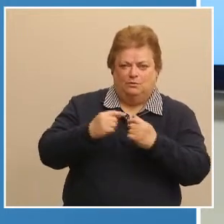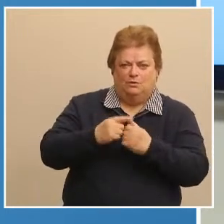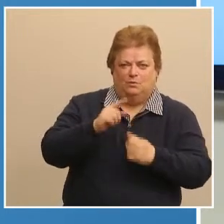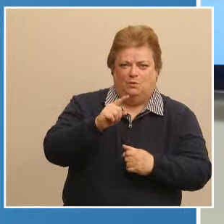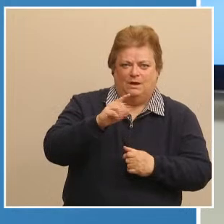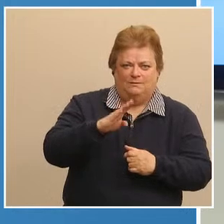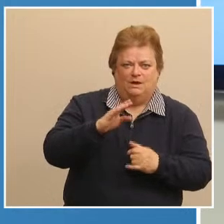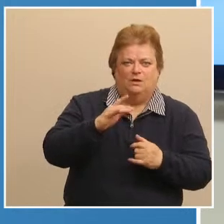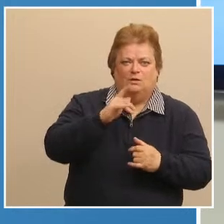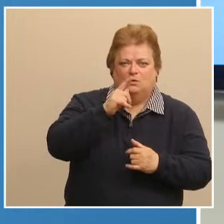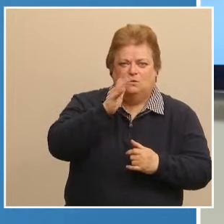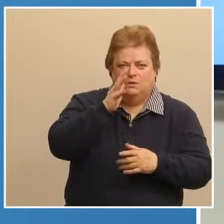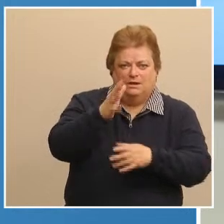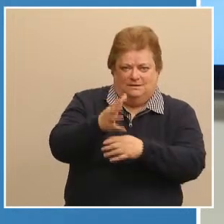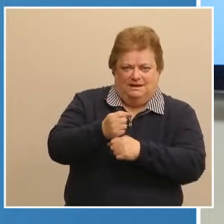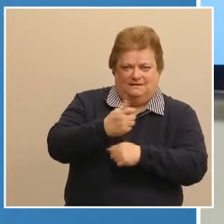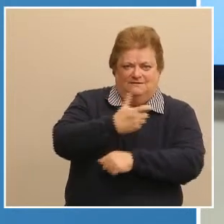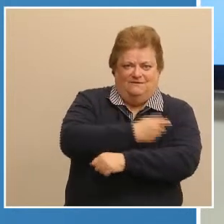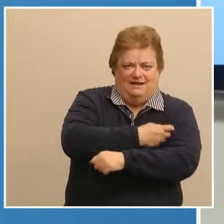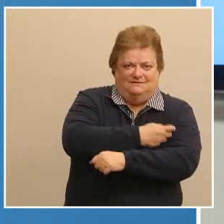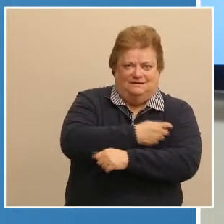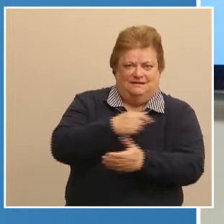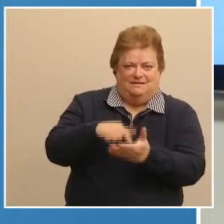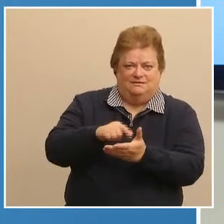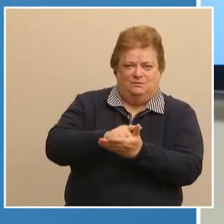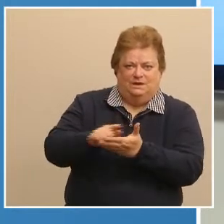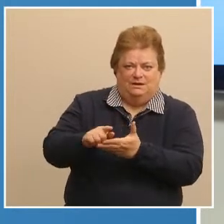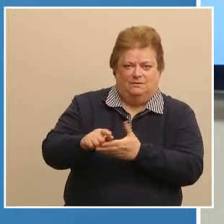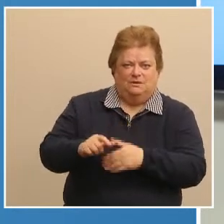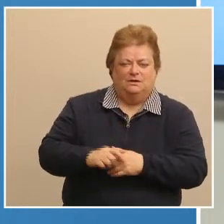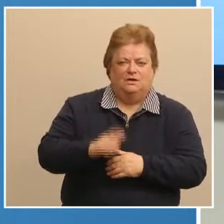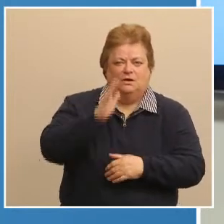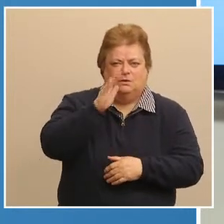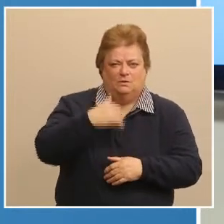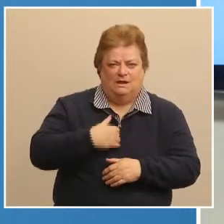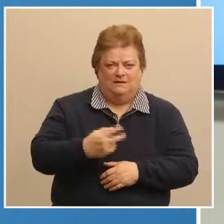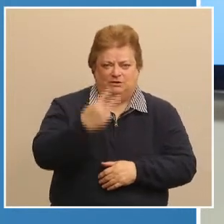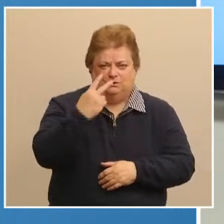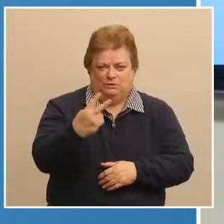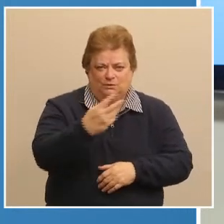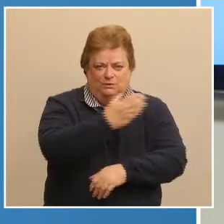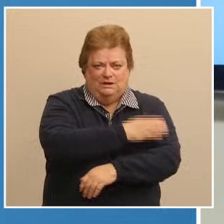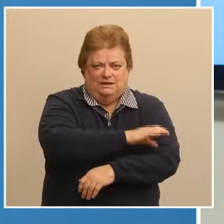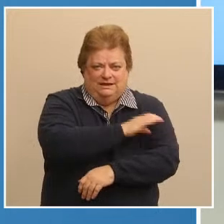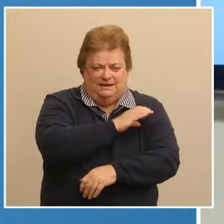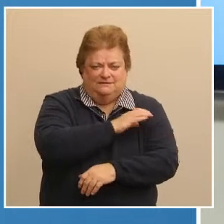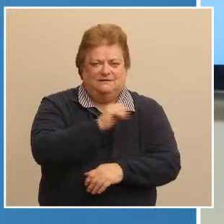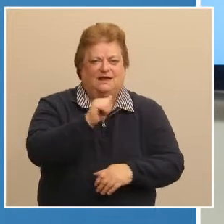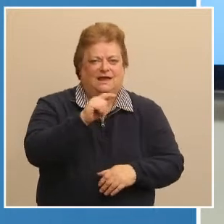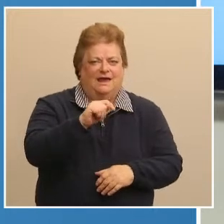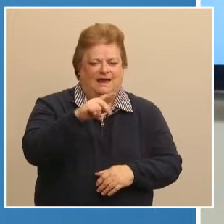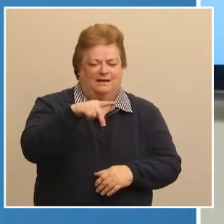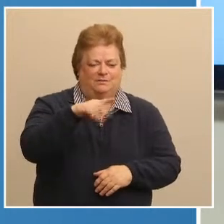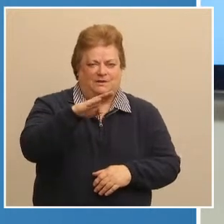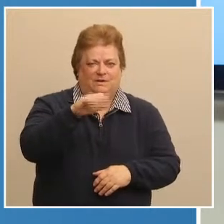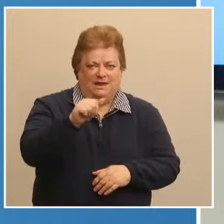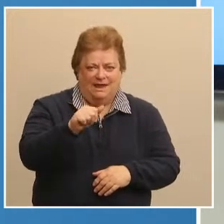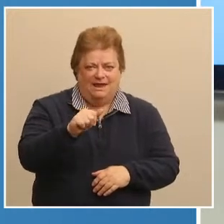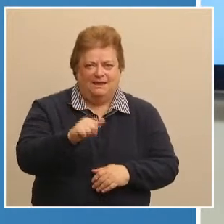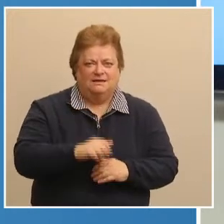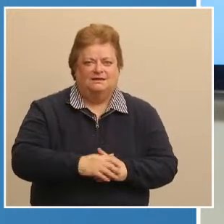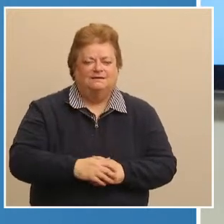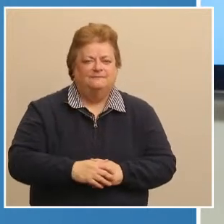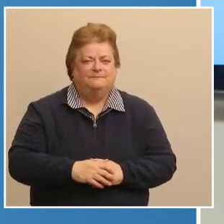who are eligible to receive vaccine this week. We will be holding 2 large-scale vaccination clinics at Pinnacle